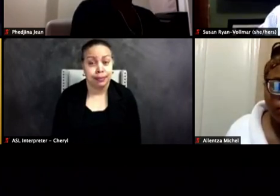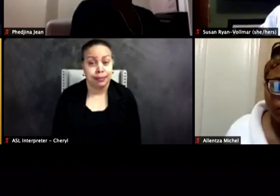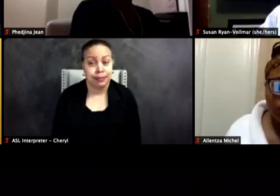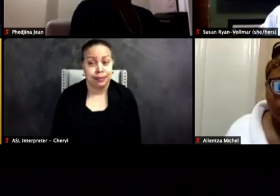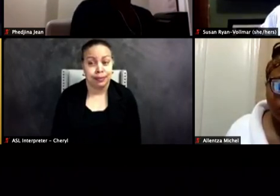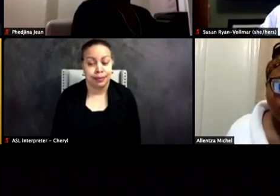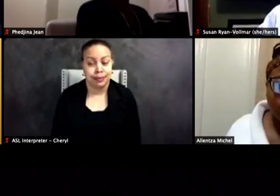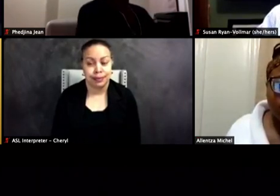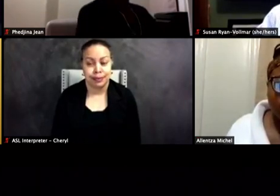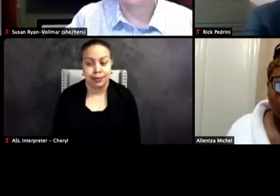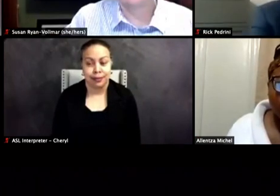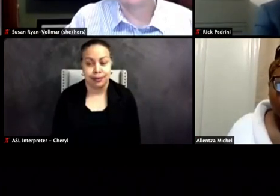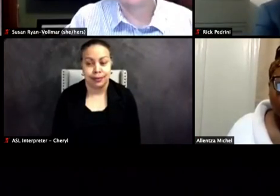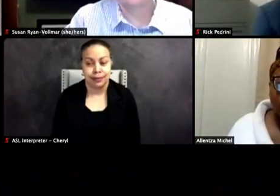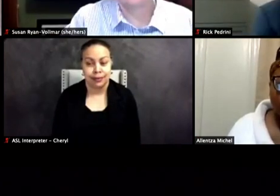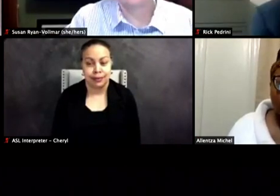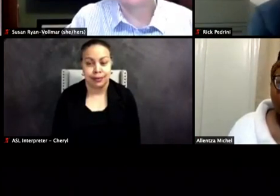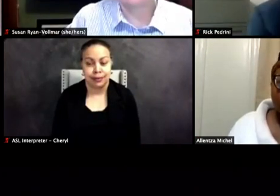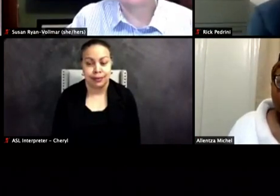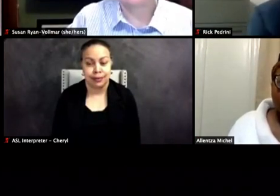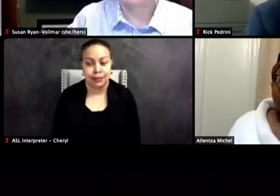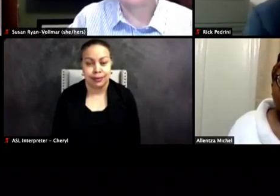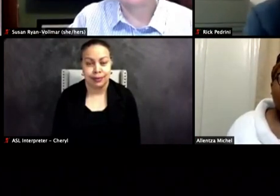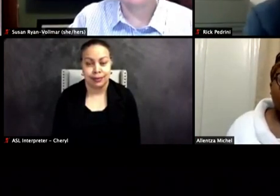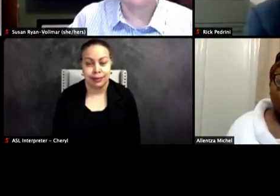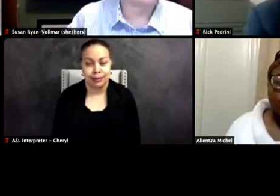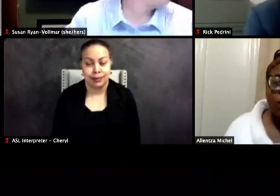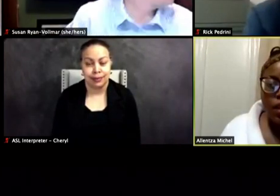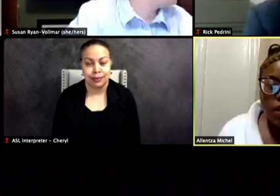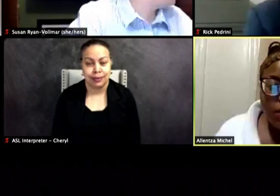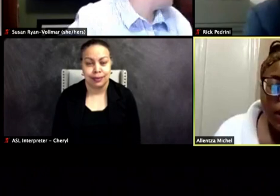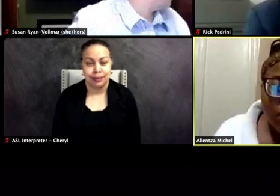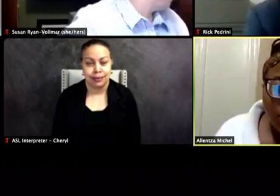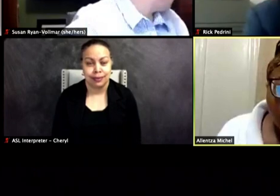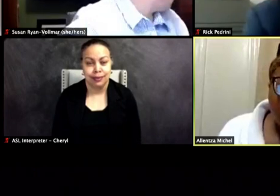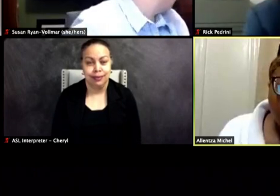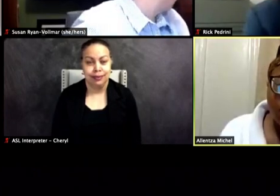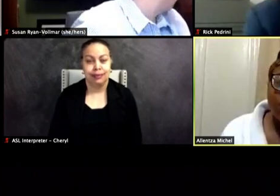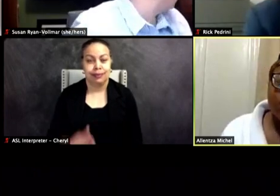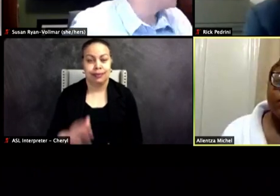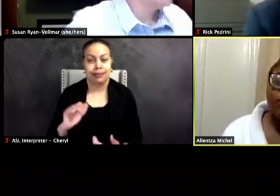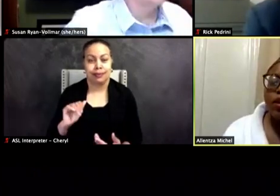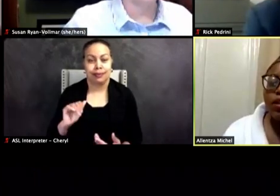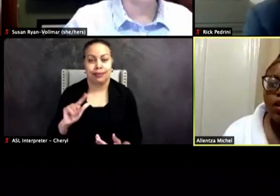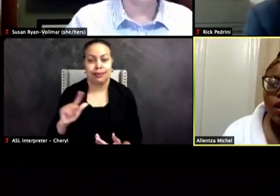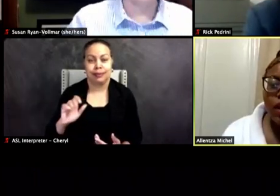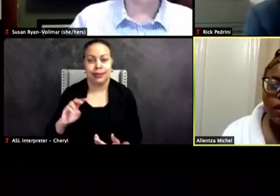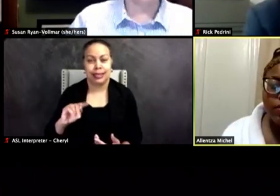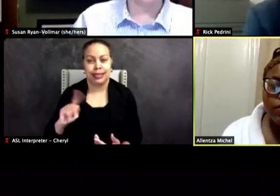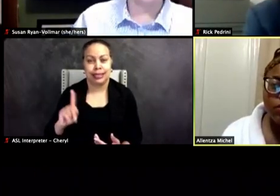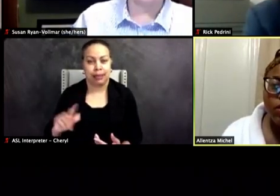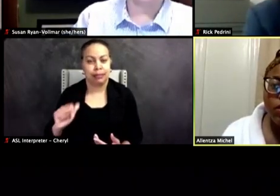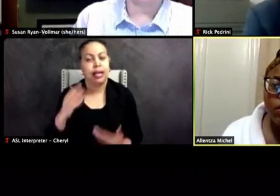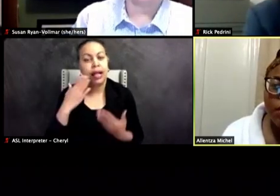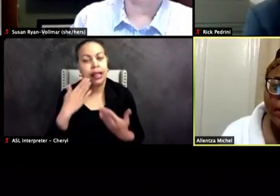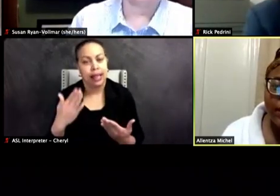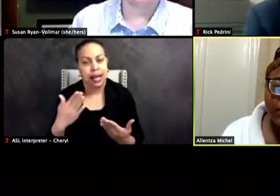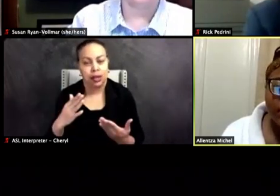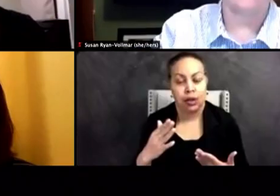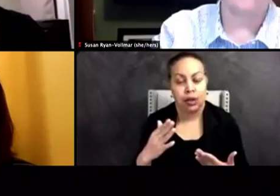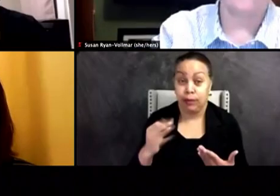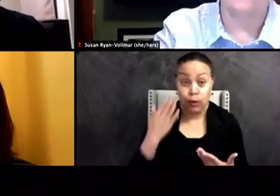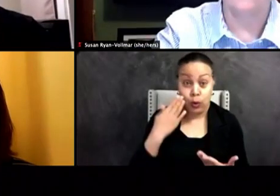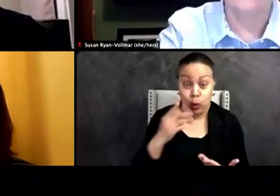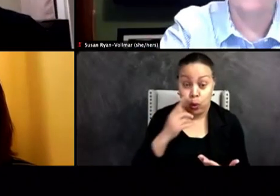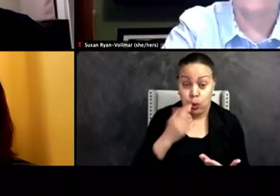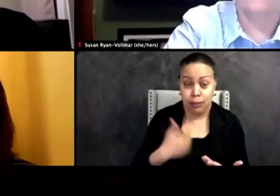Lieutenant Pedrini Thank you, Michael. Thank you, everyone. For those who don't know me, my name